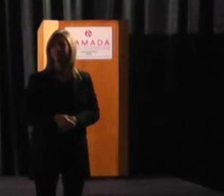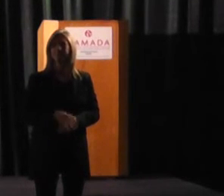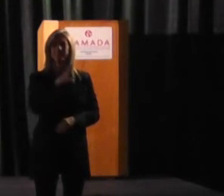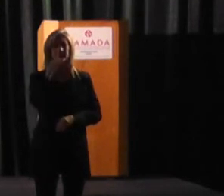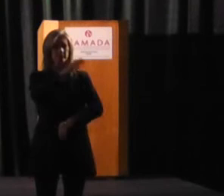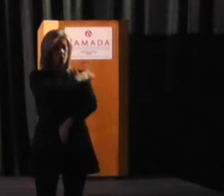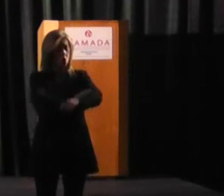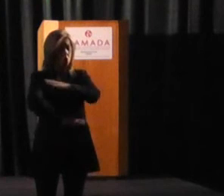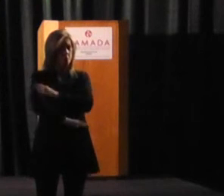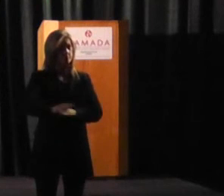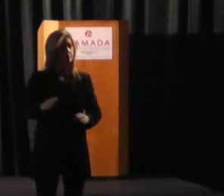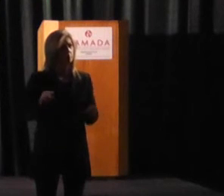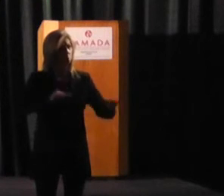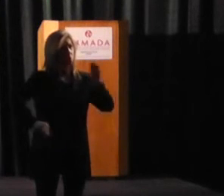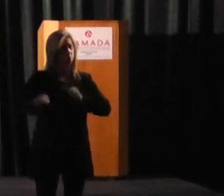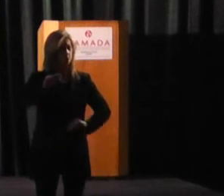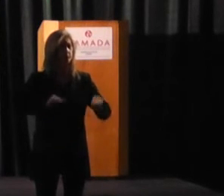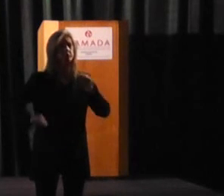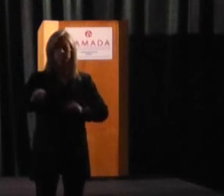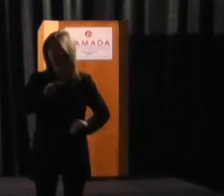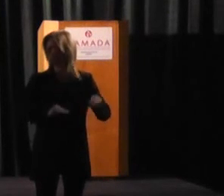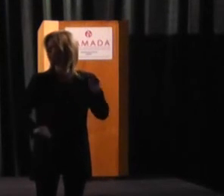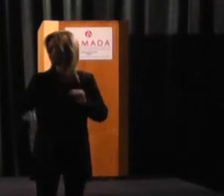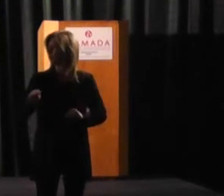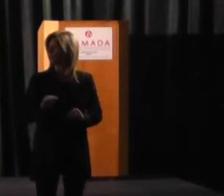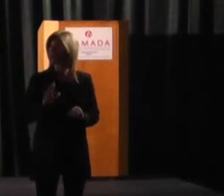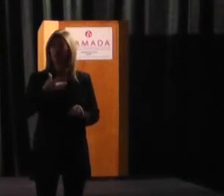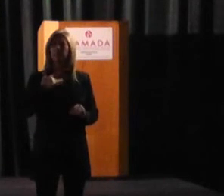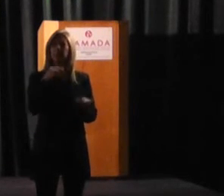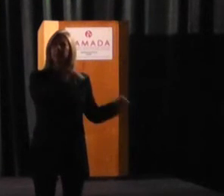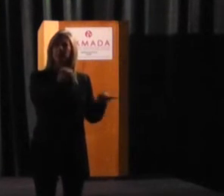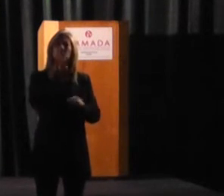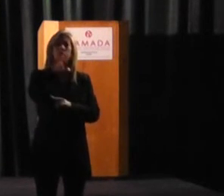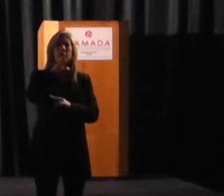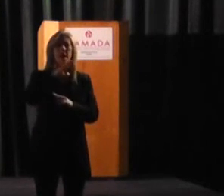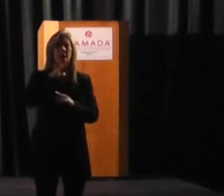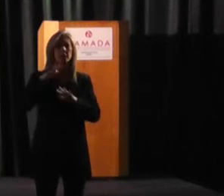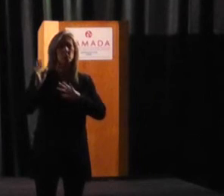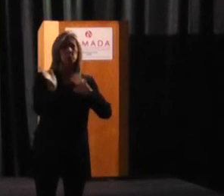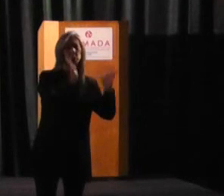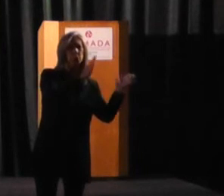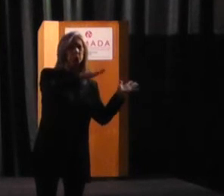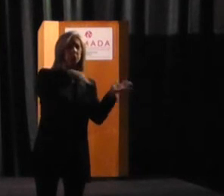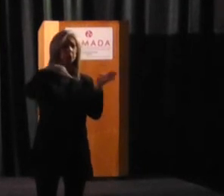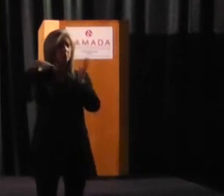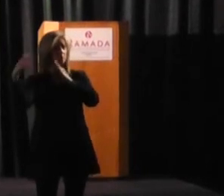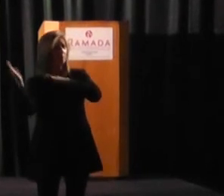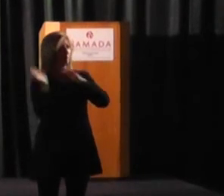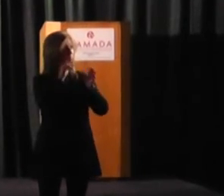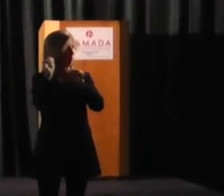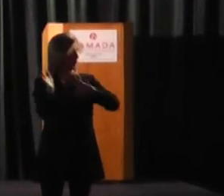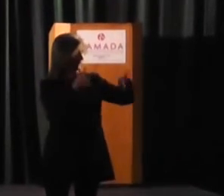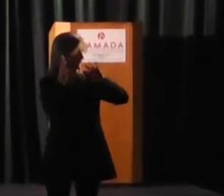your arms back and forth, like how the grass would be doing, or the grass would move when the wind